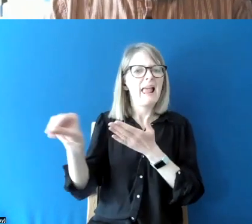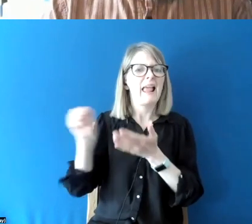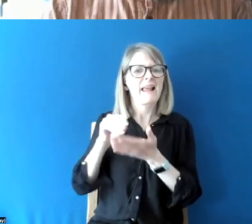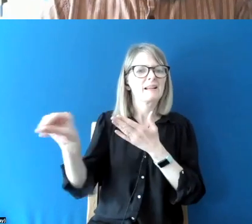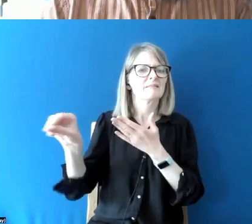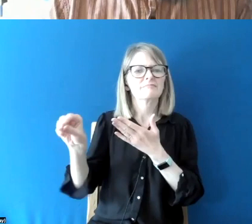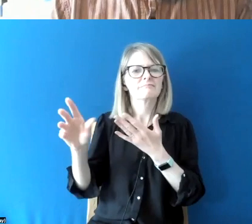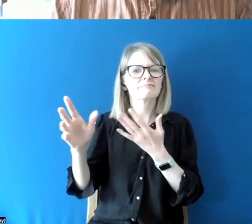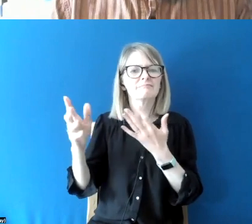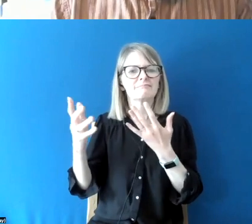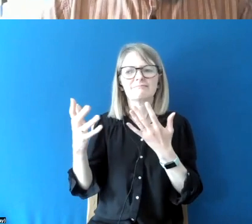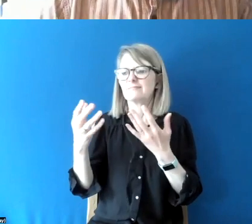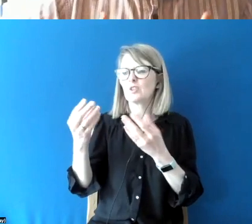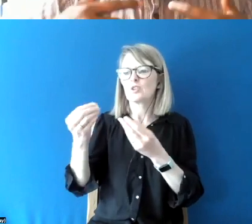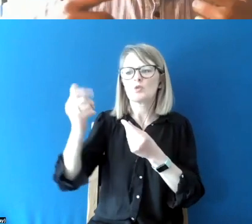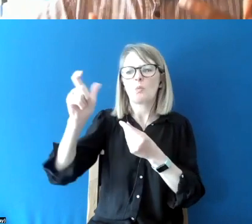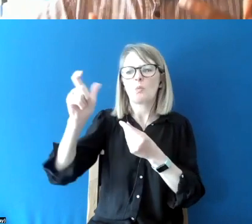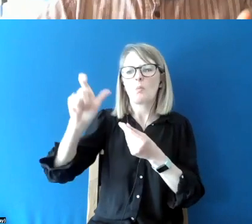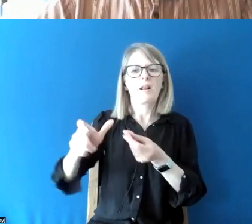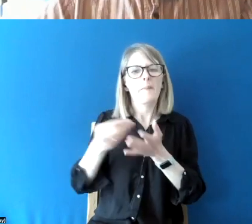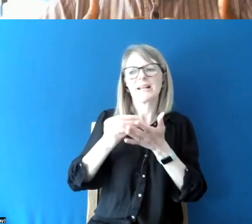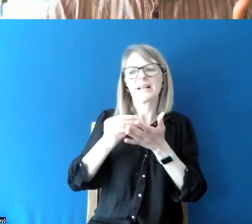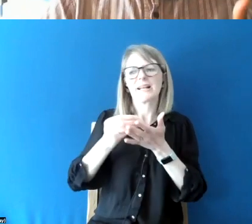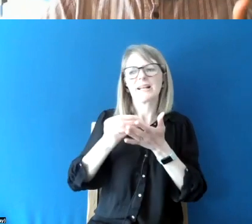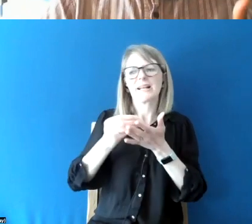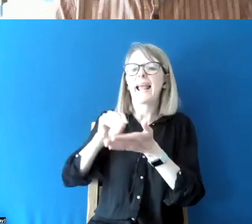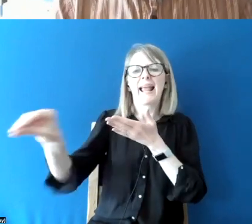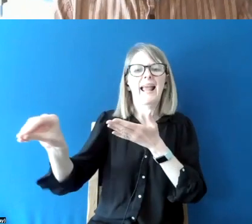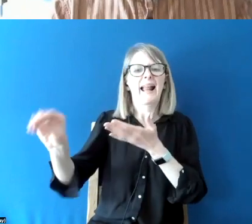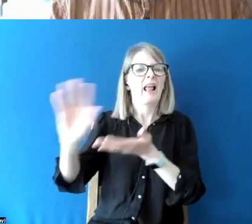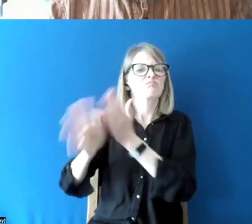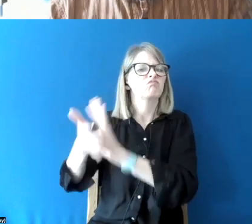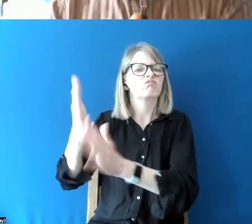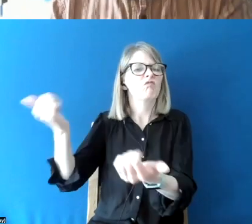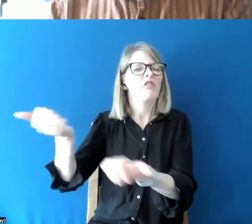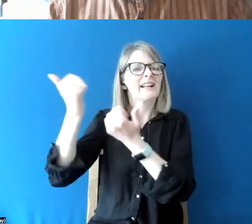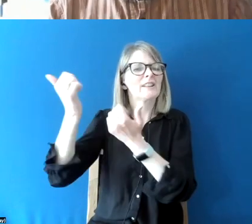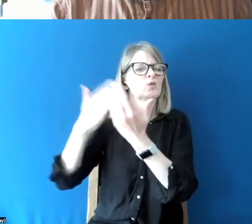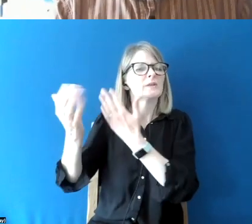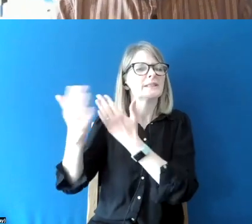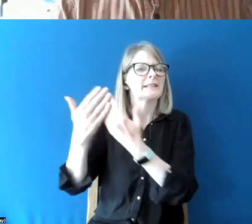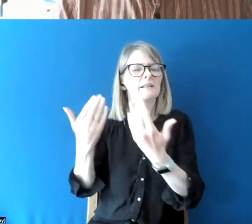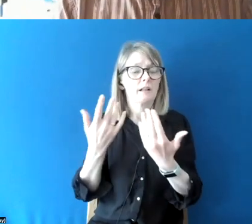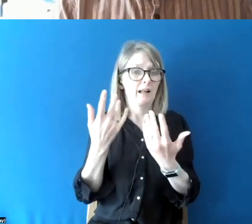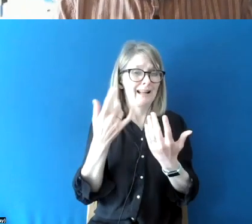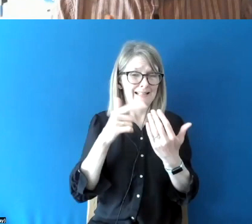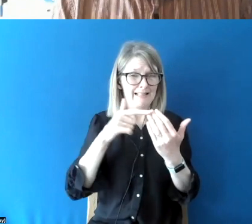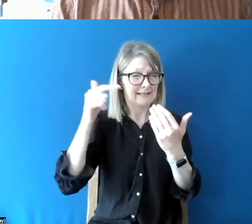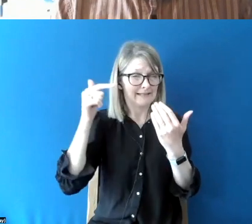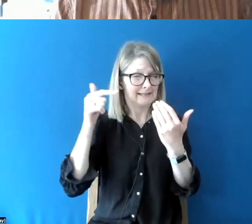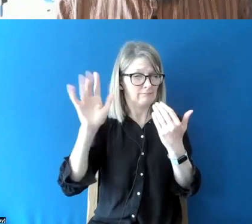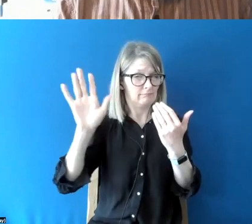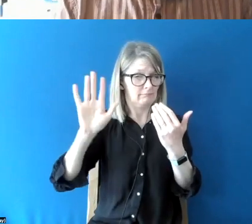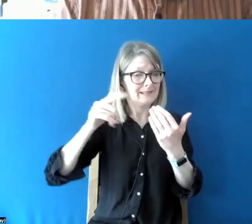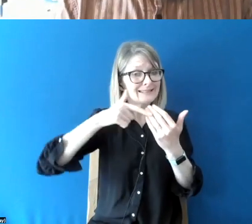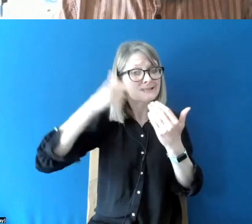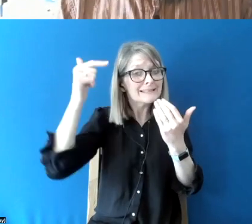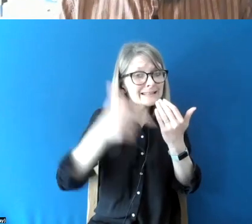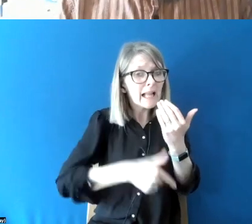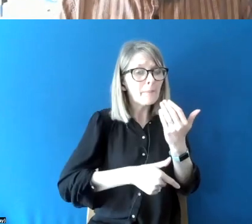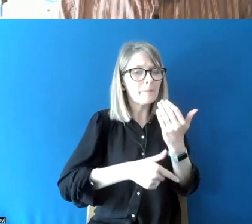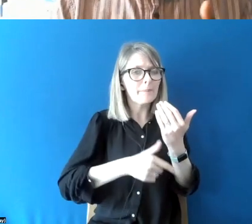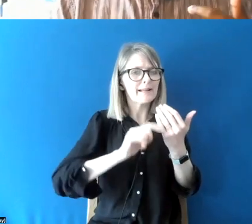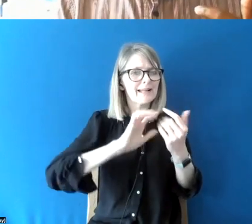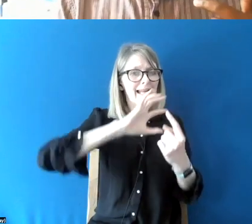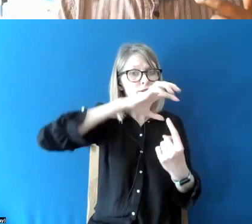something to somebody, but this is a deep institutional change. And I see that Mike has posted